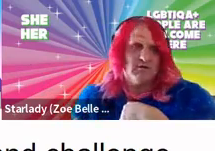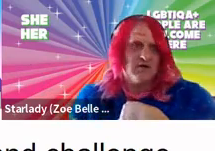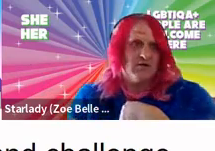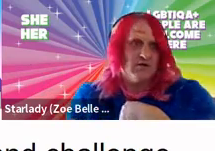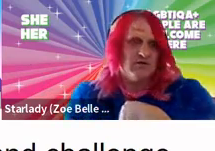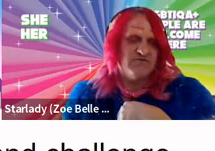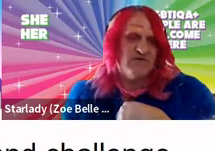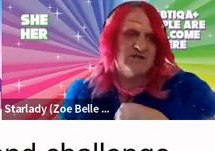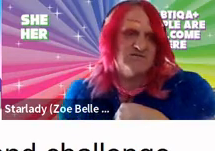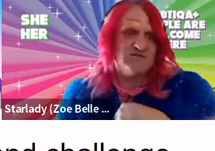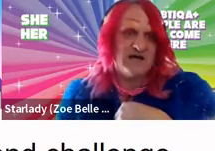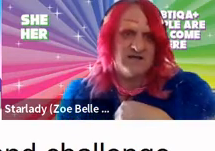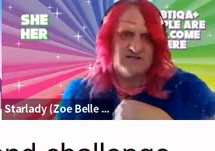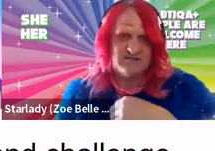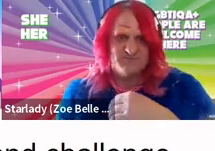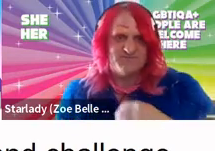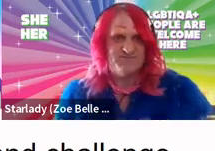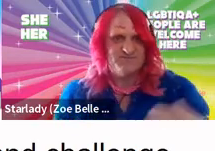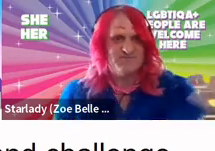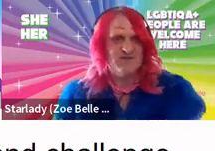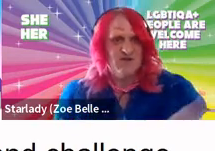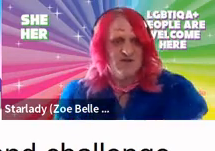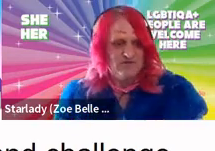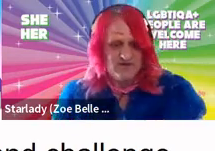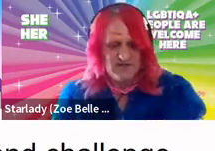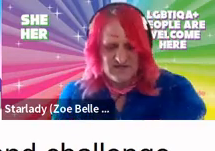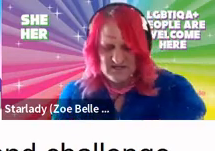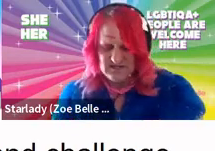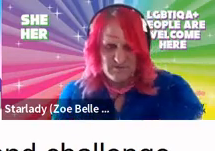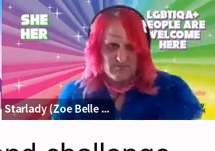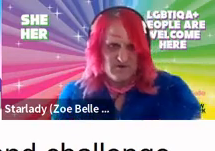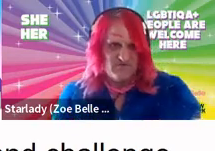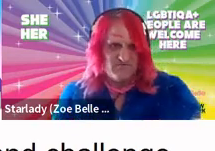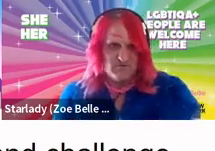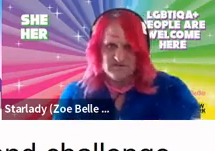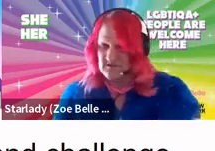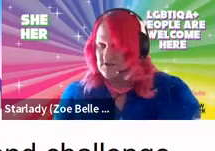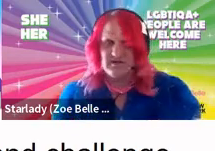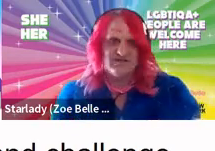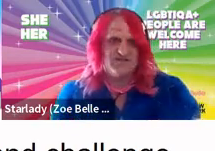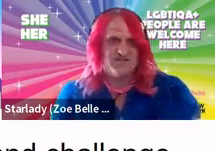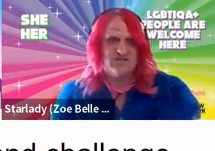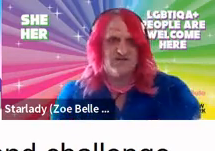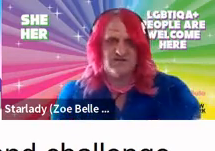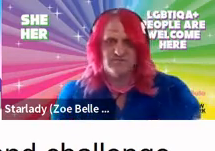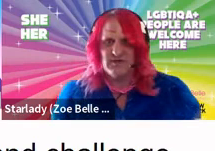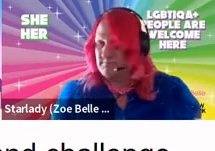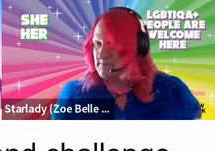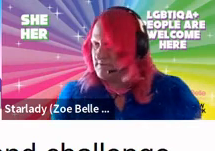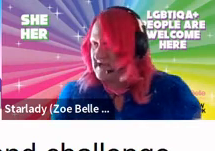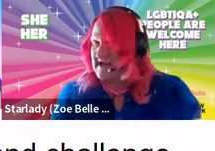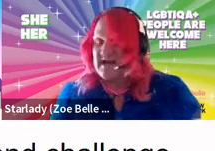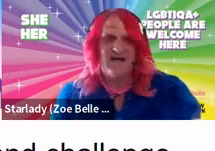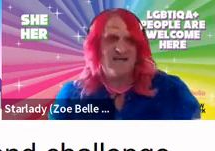absolutely horrified of that. We really need to be reinforcing to trans and gender diverse people that I